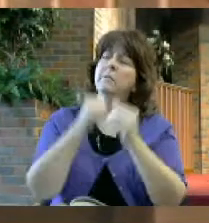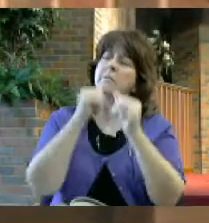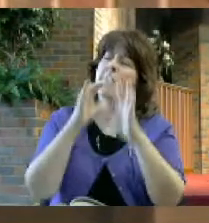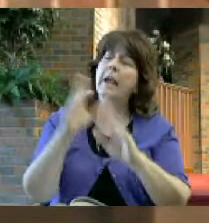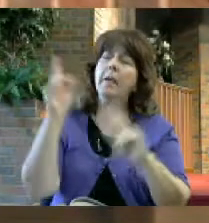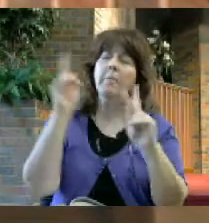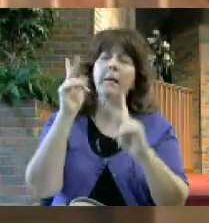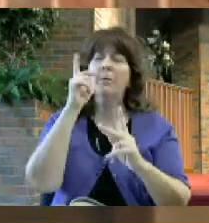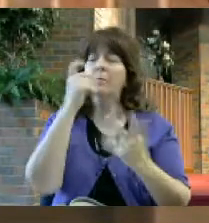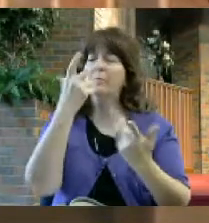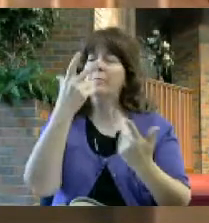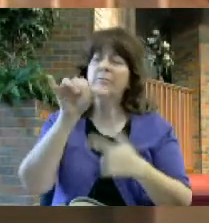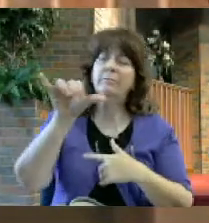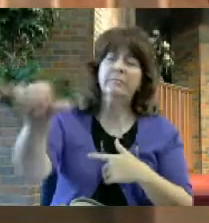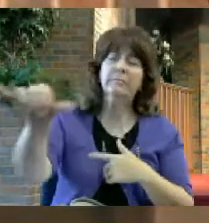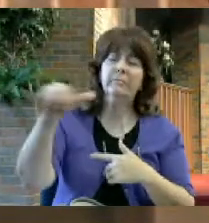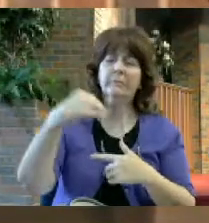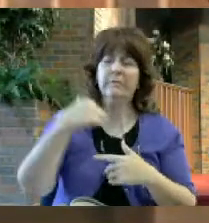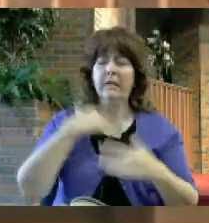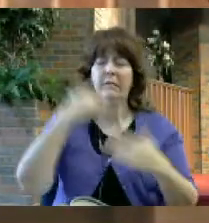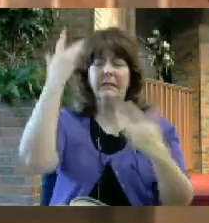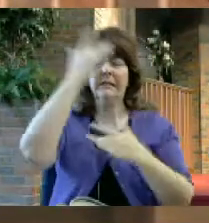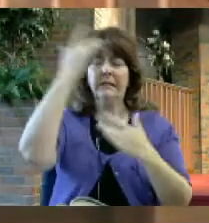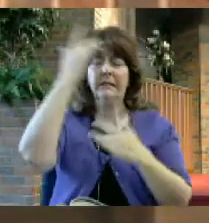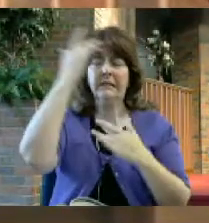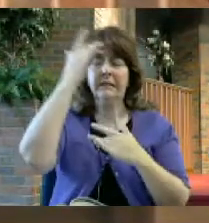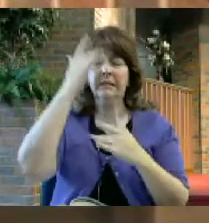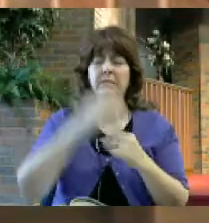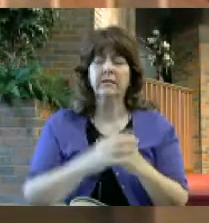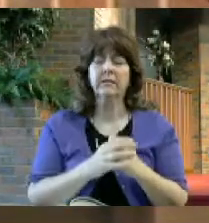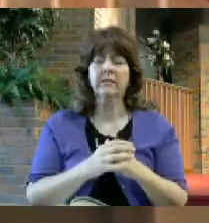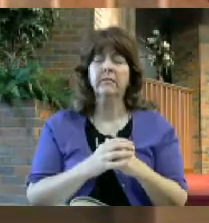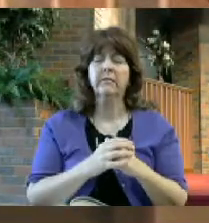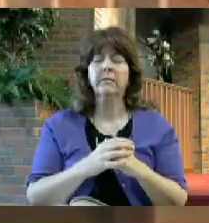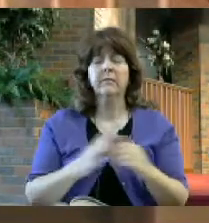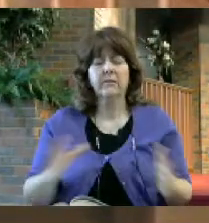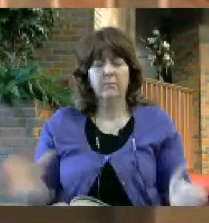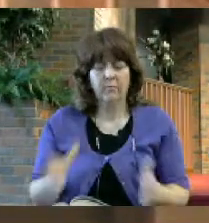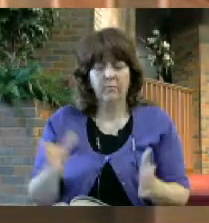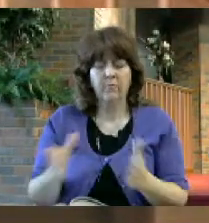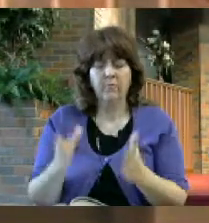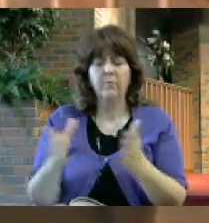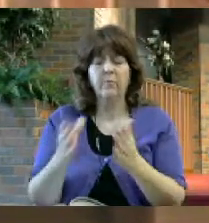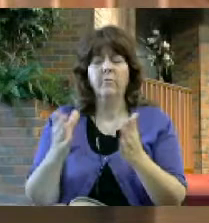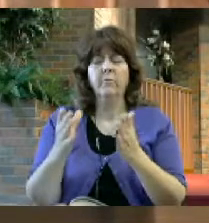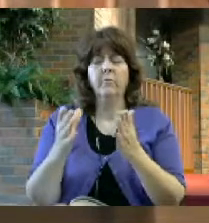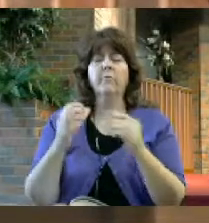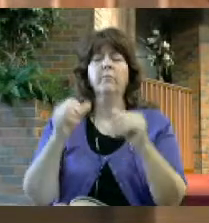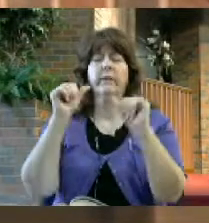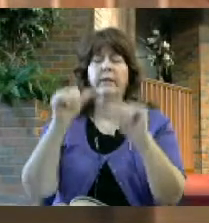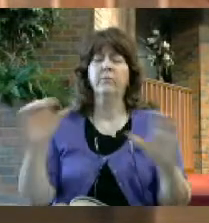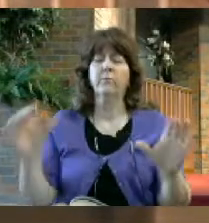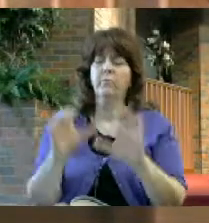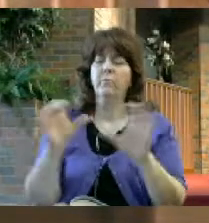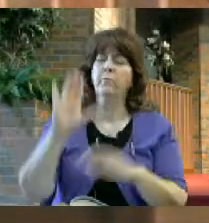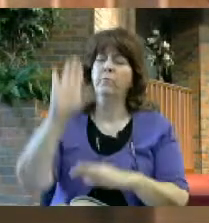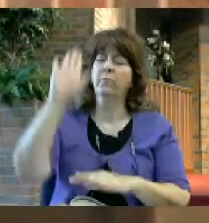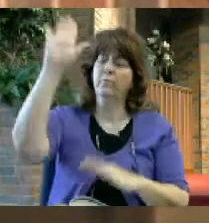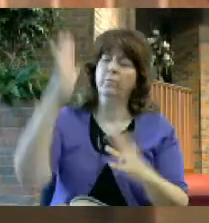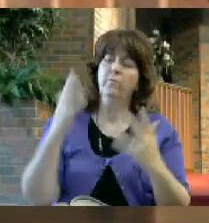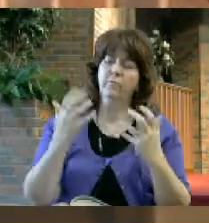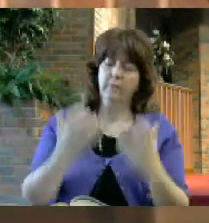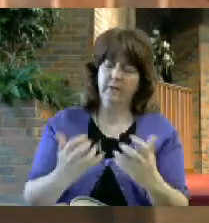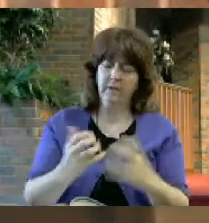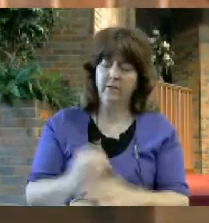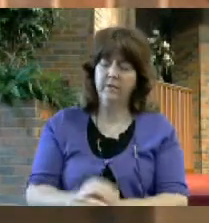illness. Raise them up, Father, that they might be about your will again. And Father, we ask that you